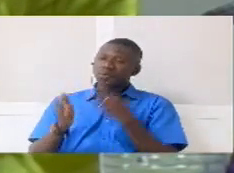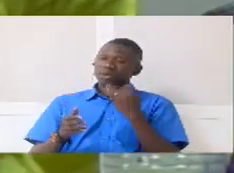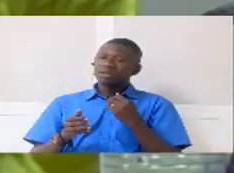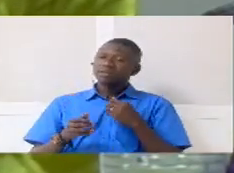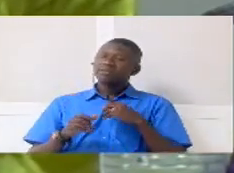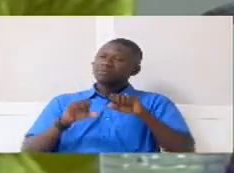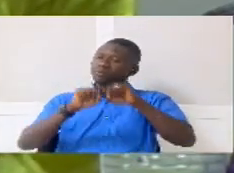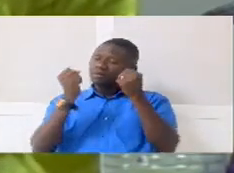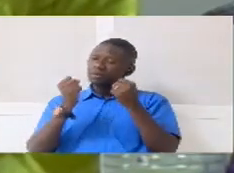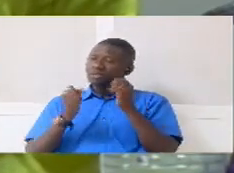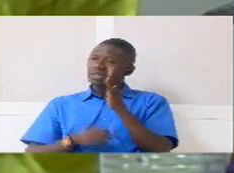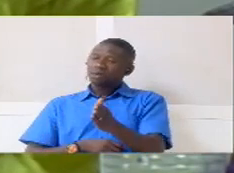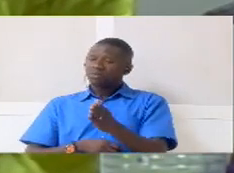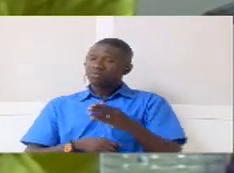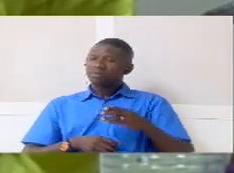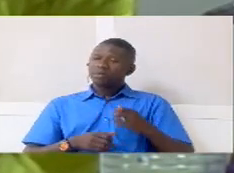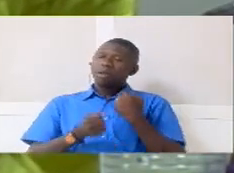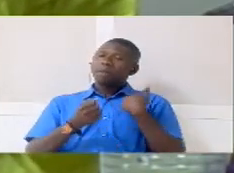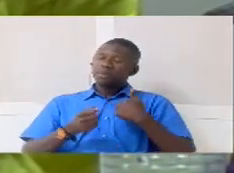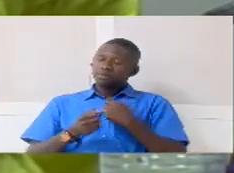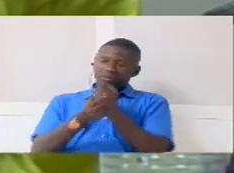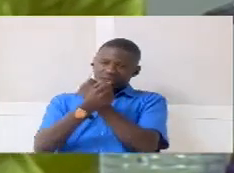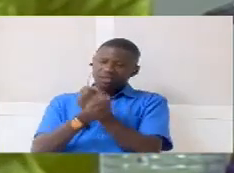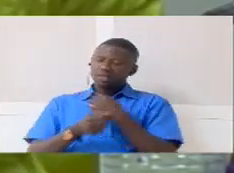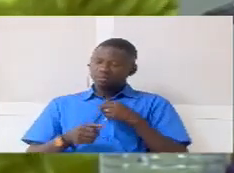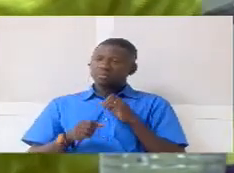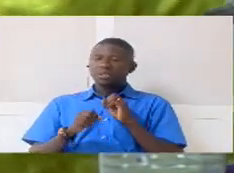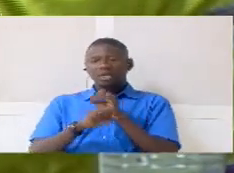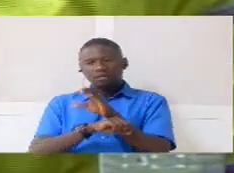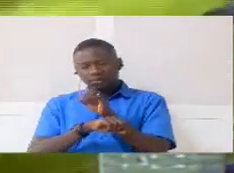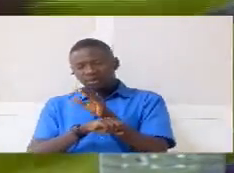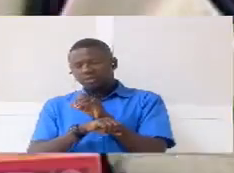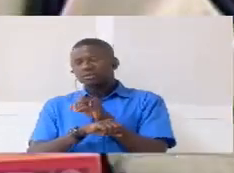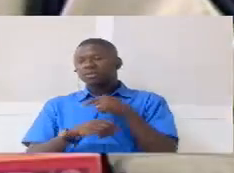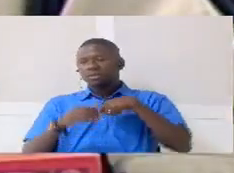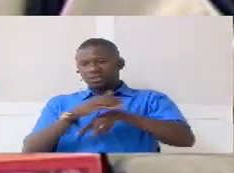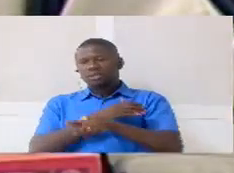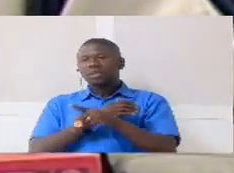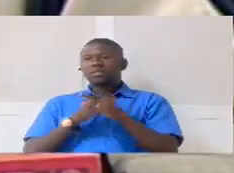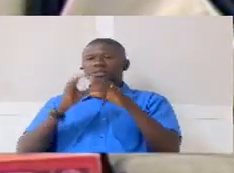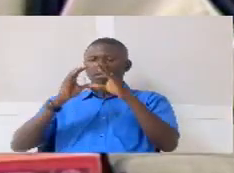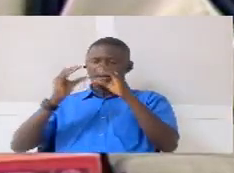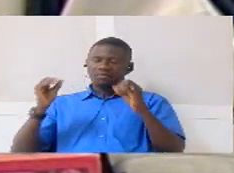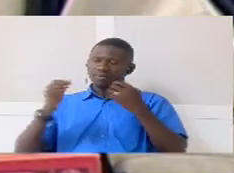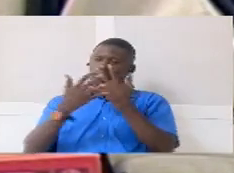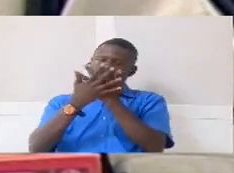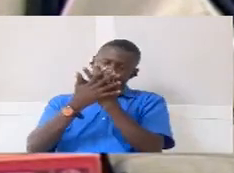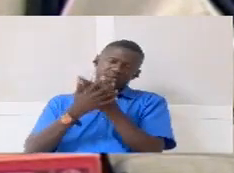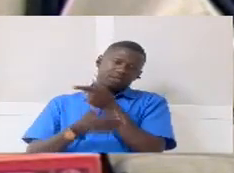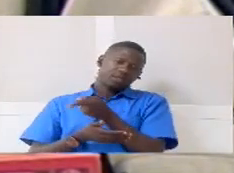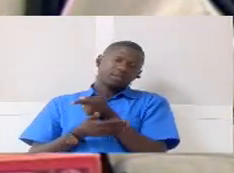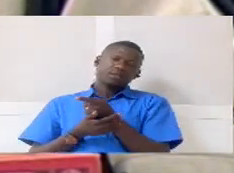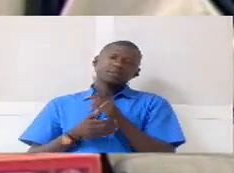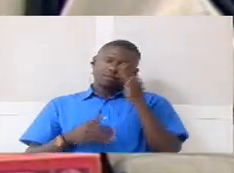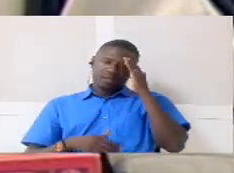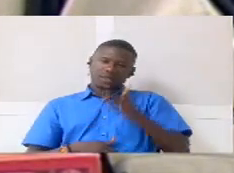prisoners, it can be also addressed internally. Thank you. Numbara ilawo jabiro way nanyi nin kardolu jabile lafta menno